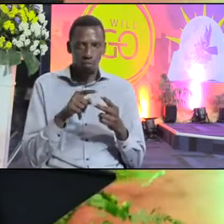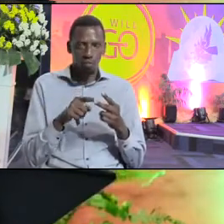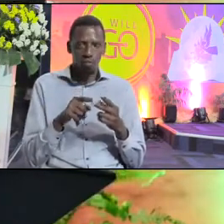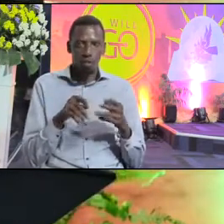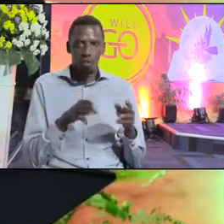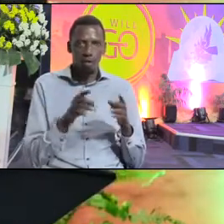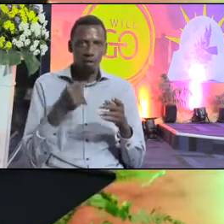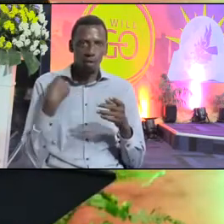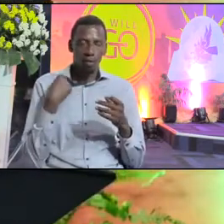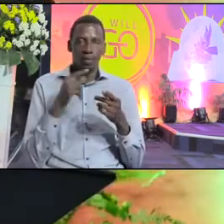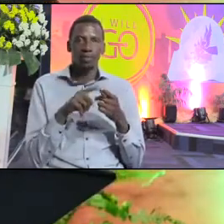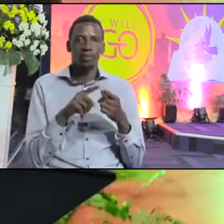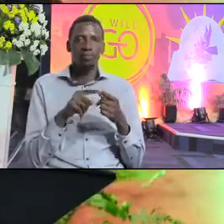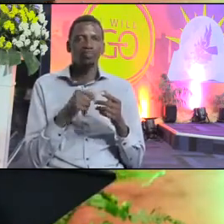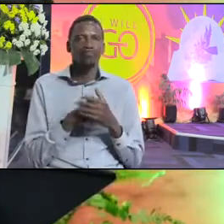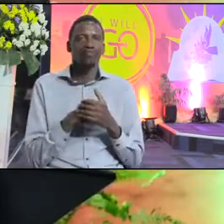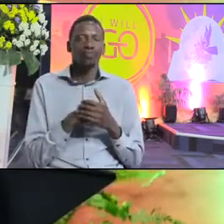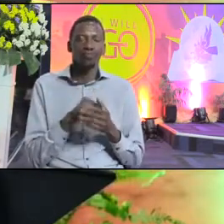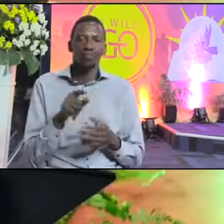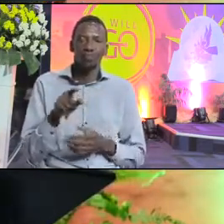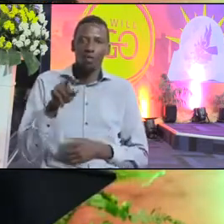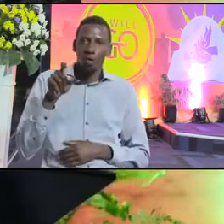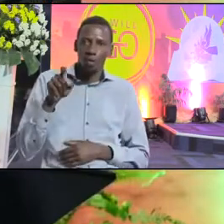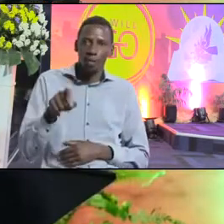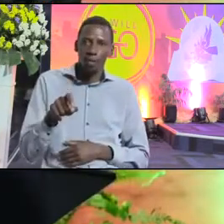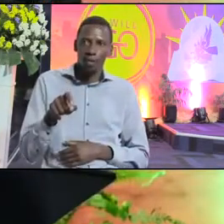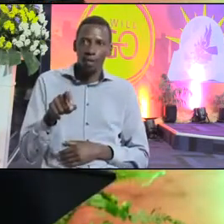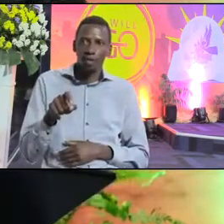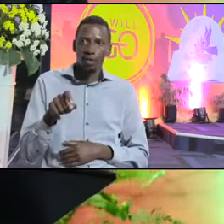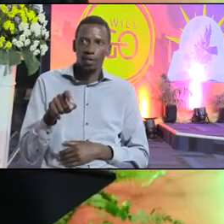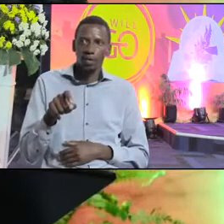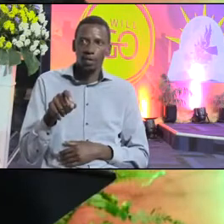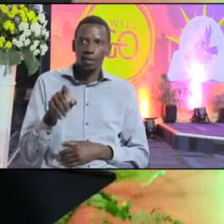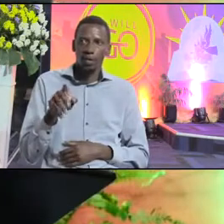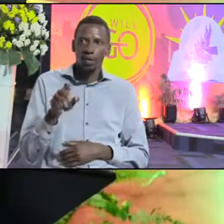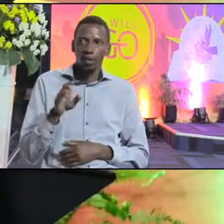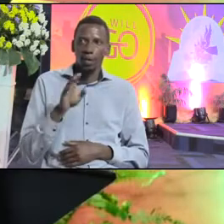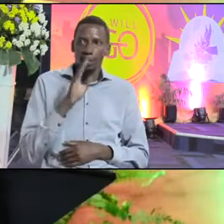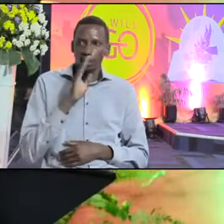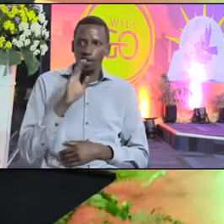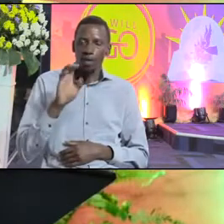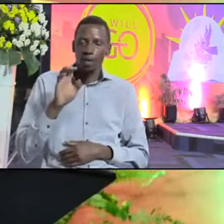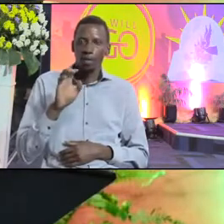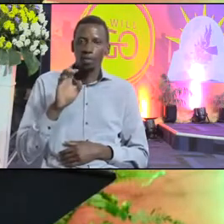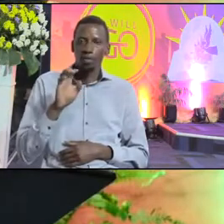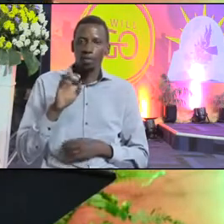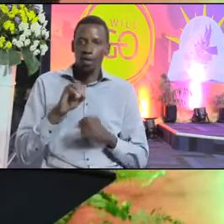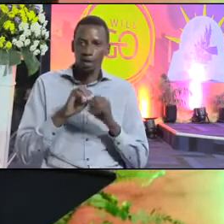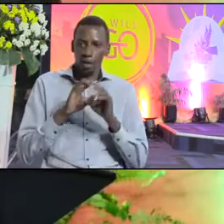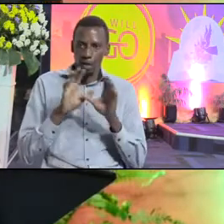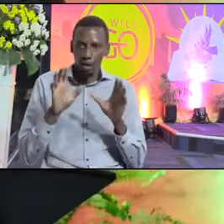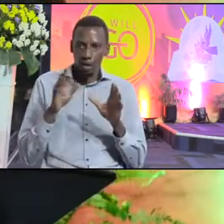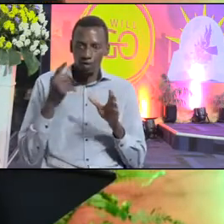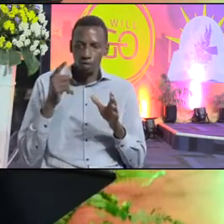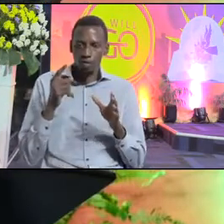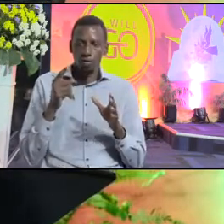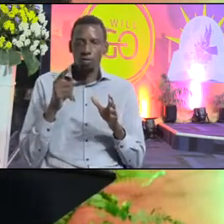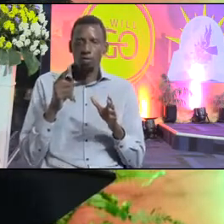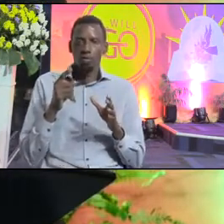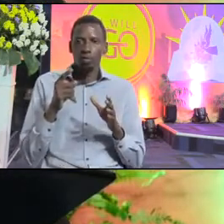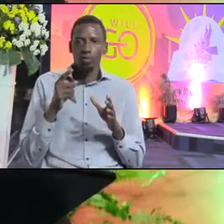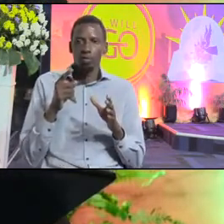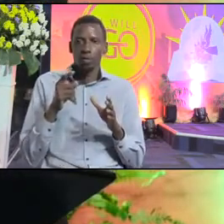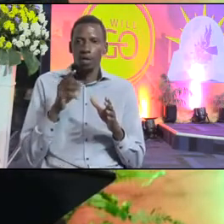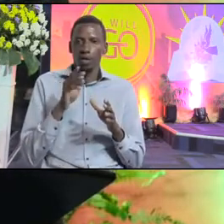sainthood. Number one, you must be eligible for beatification. Now, that's just a big word, which simply means that you've